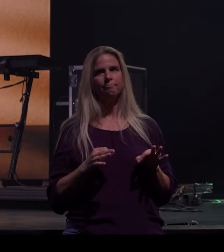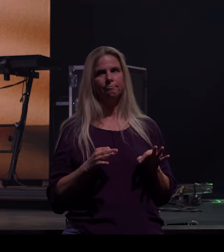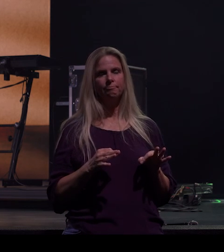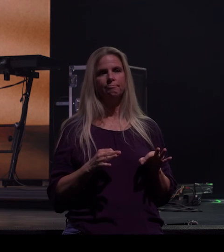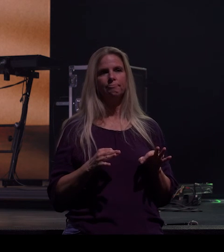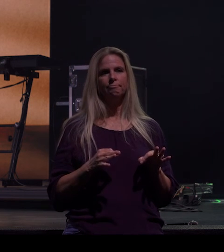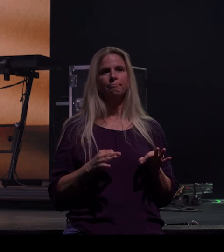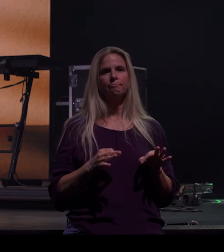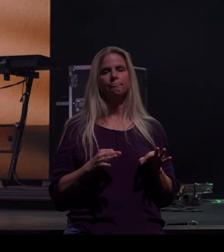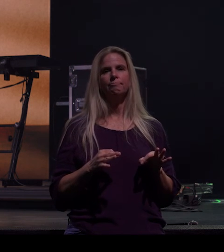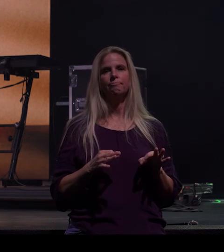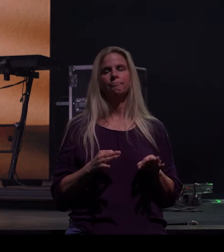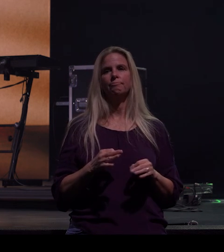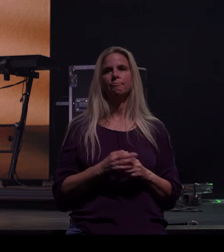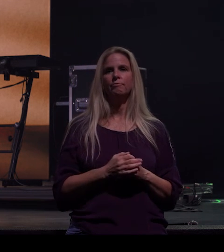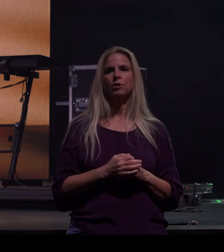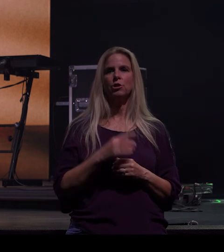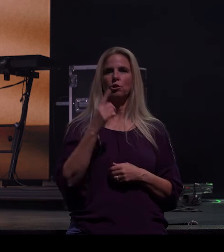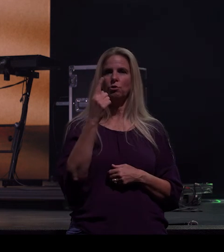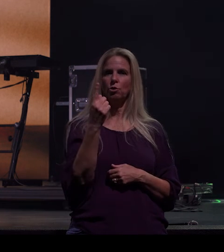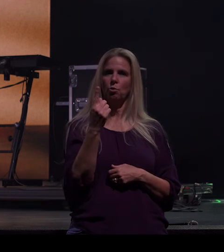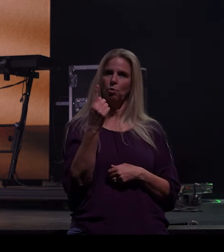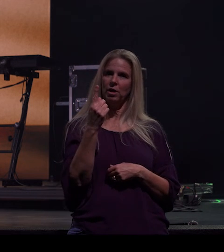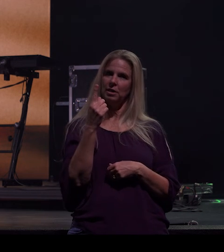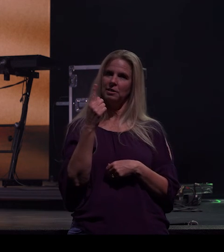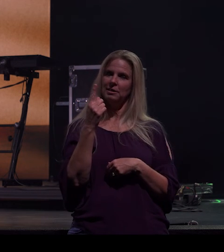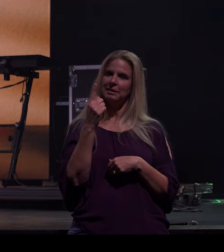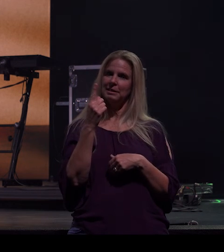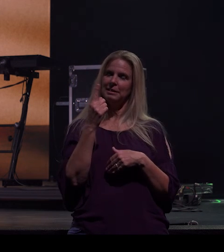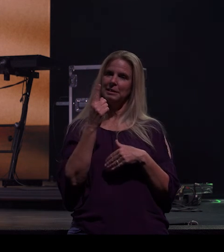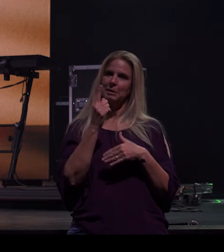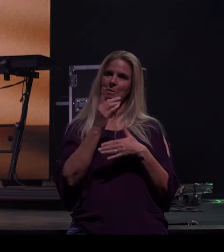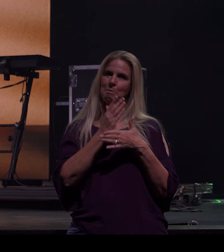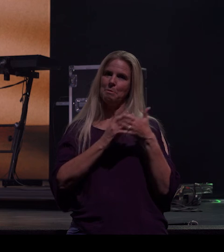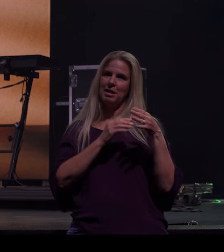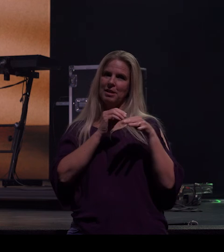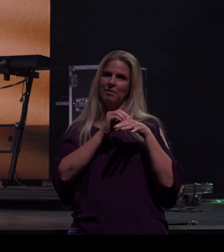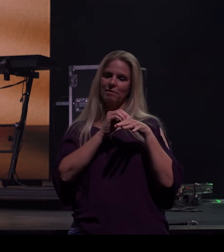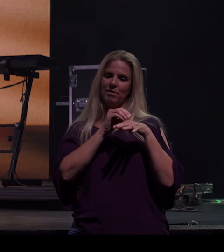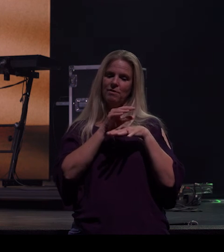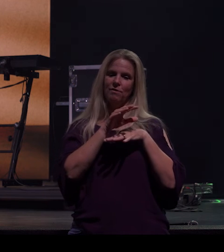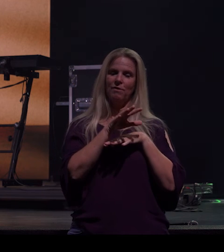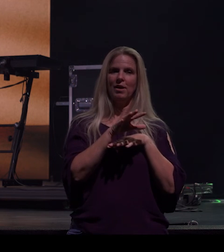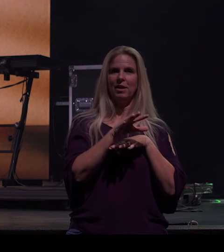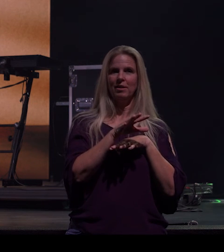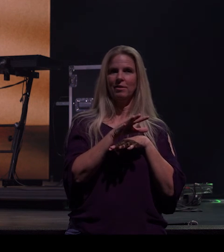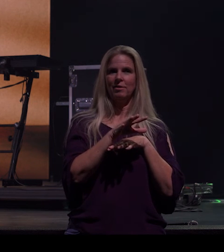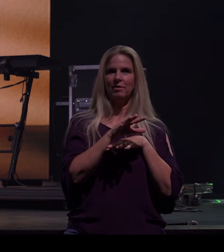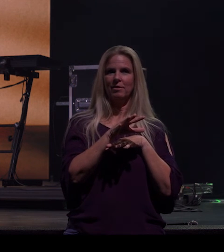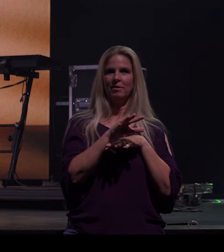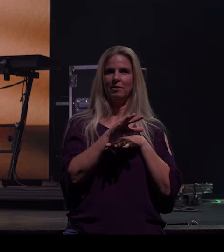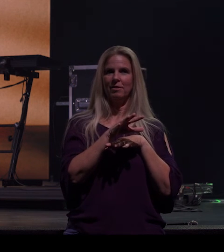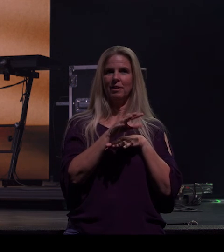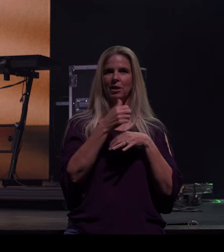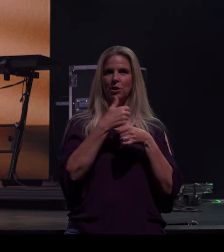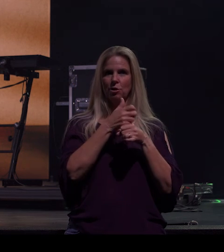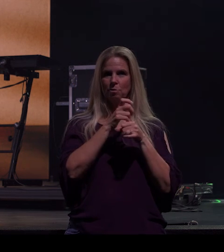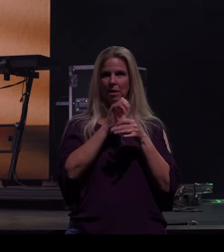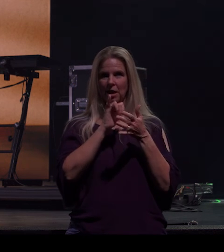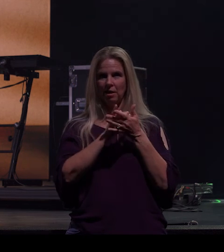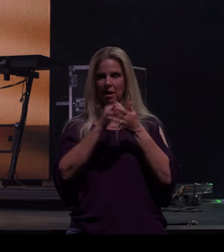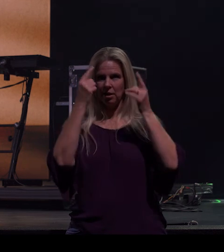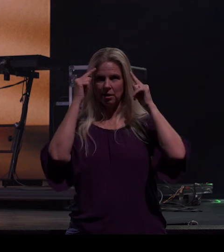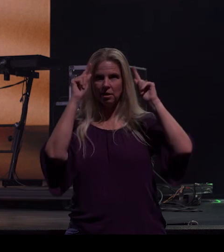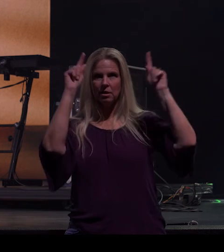and you are one piece of advice away from that being a successful decision. You better ask.